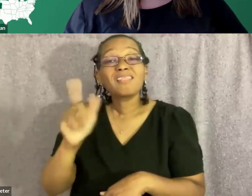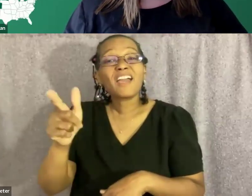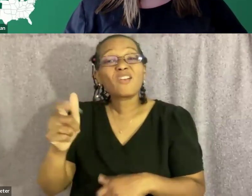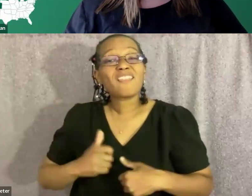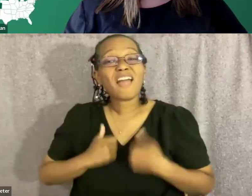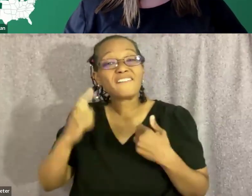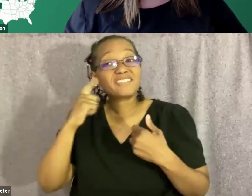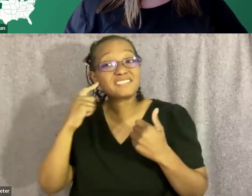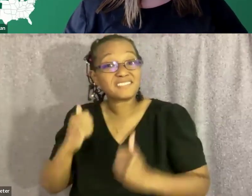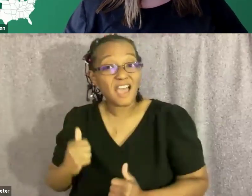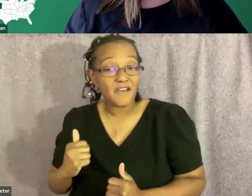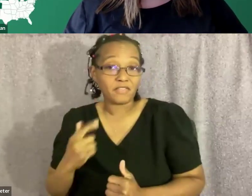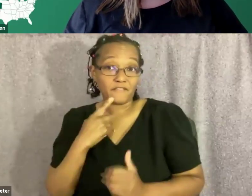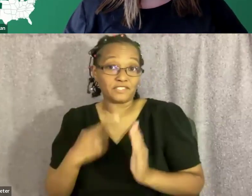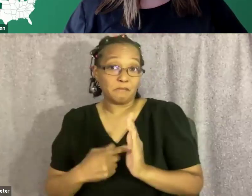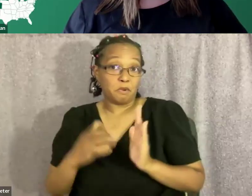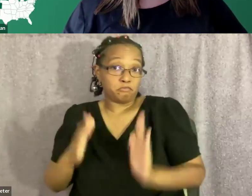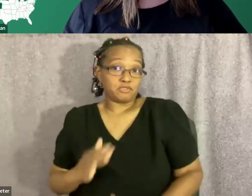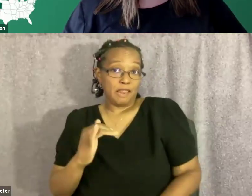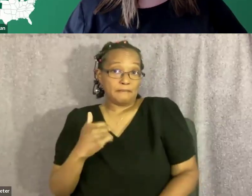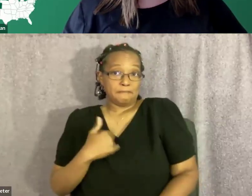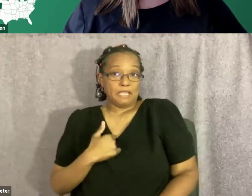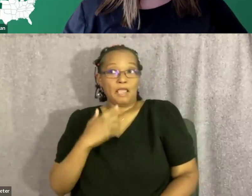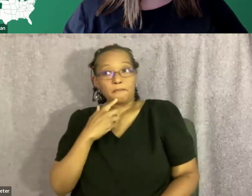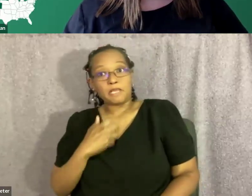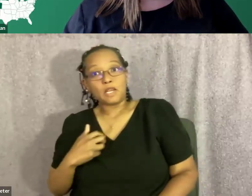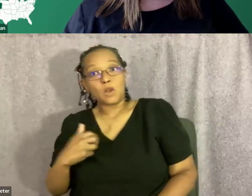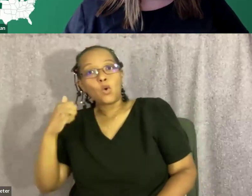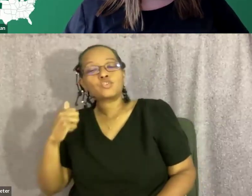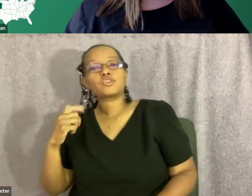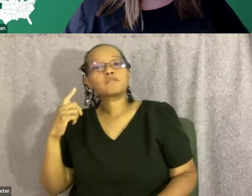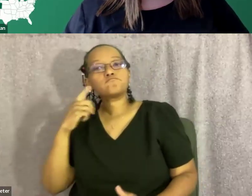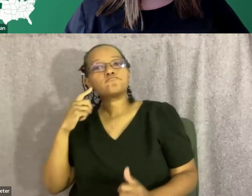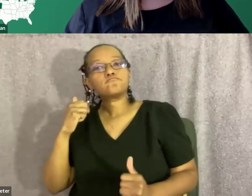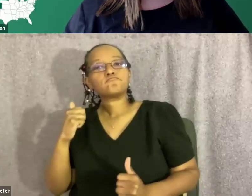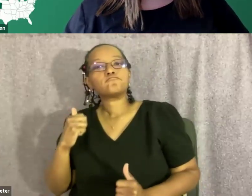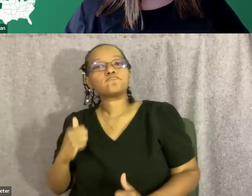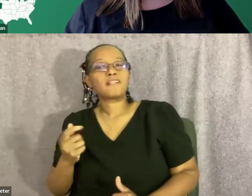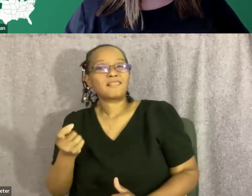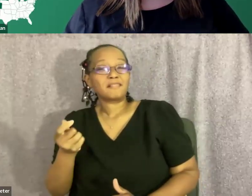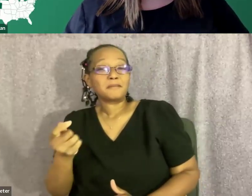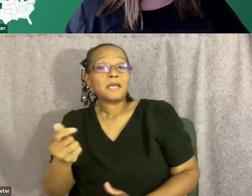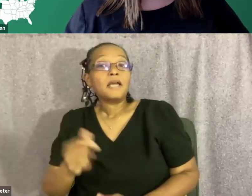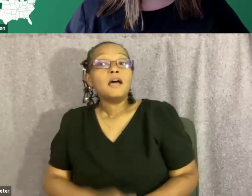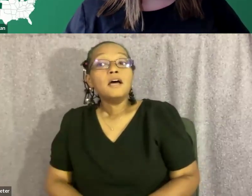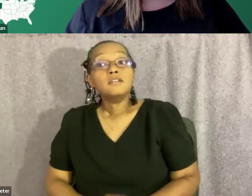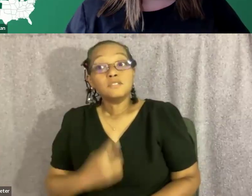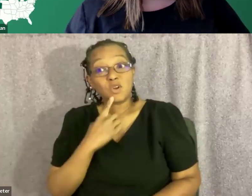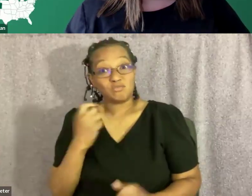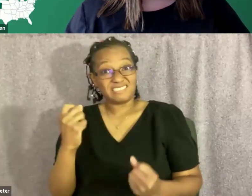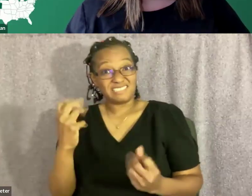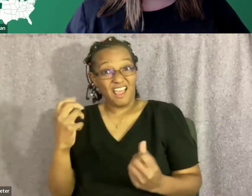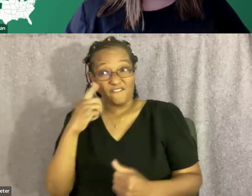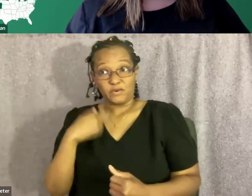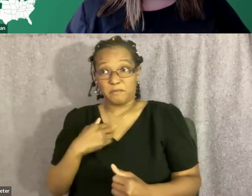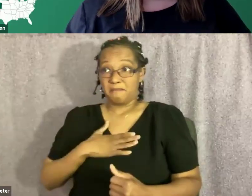means, someone like me, as I'm getting older, losing some of my abilities to hear clearly, sign language will